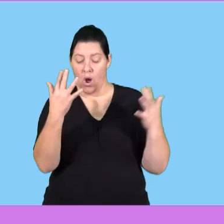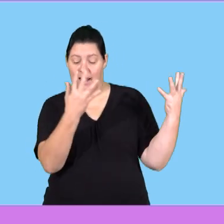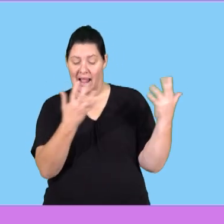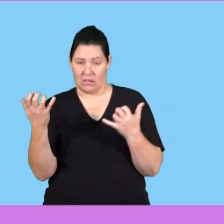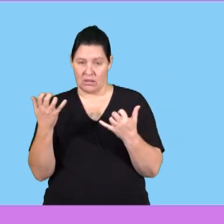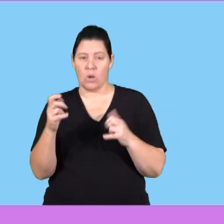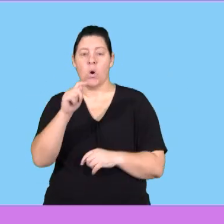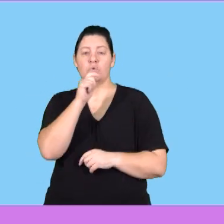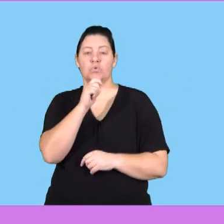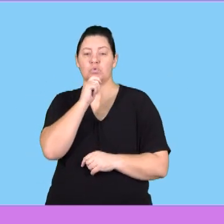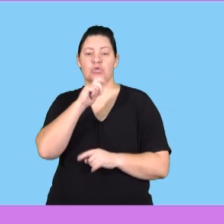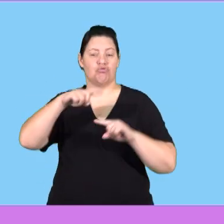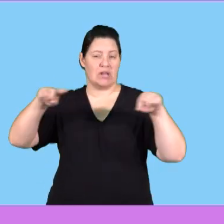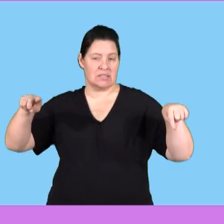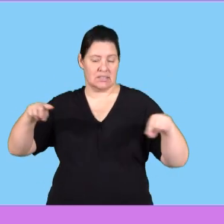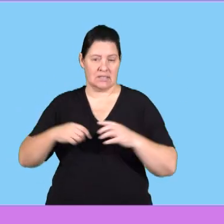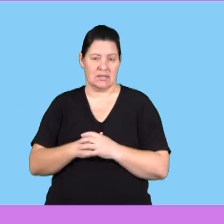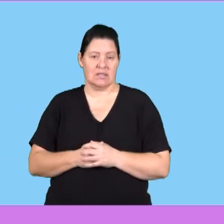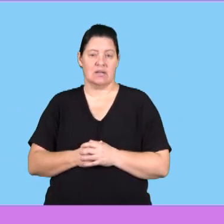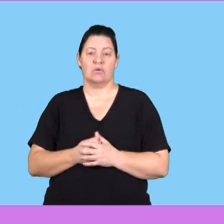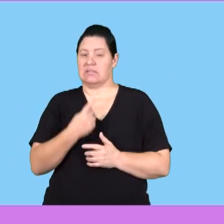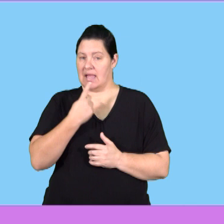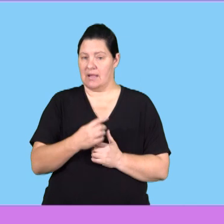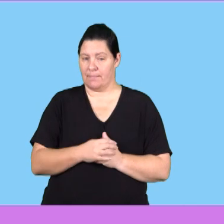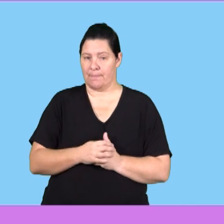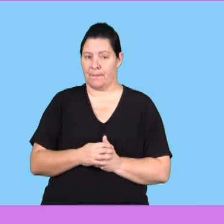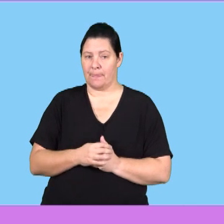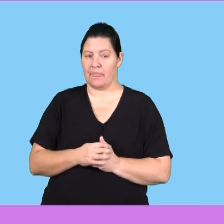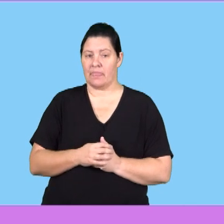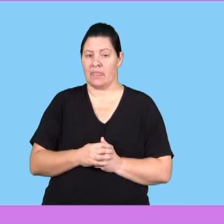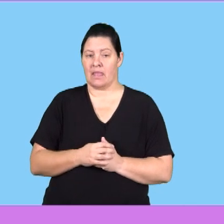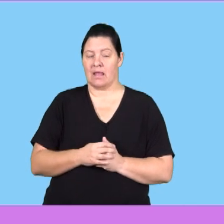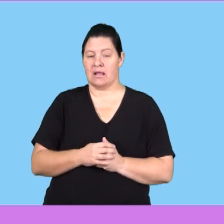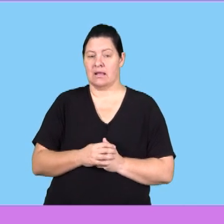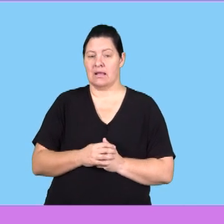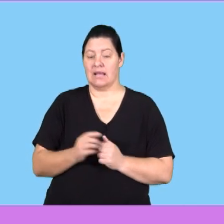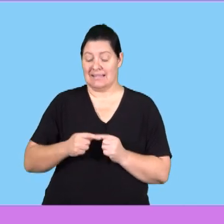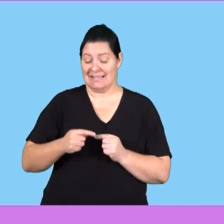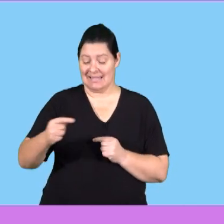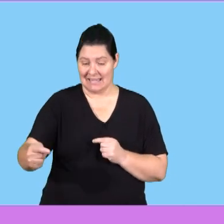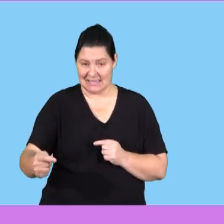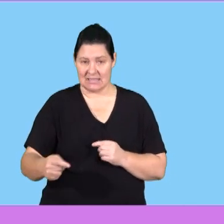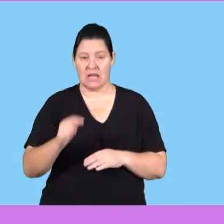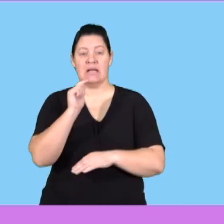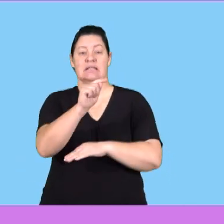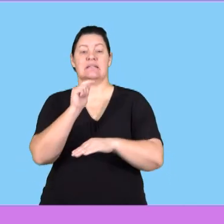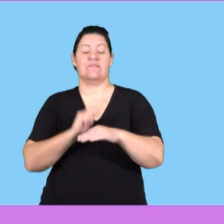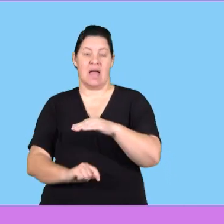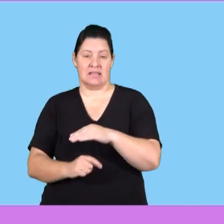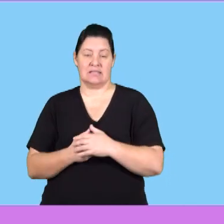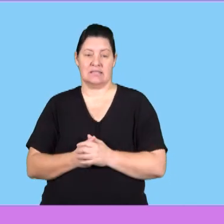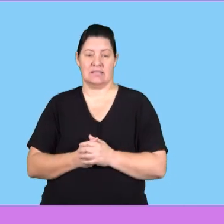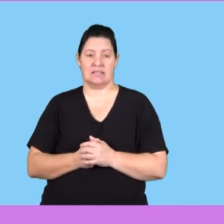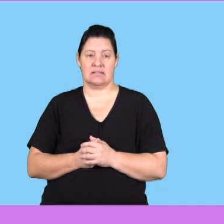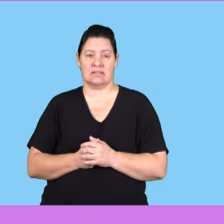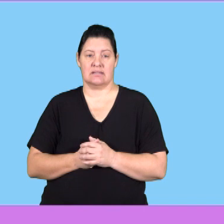to calculate the consumption rates, we will just say the distance and we divide it